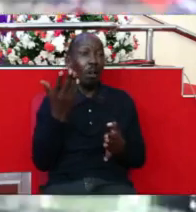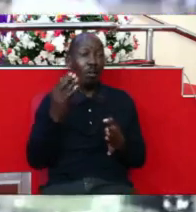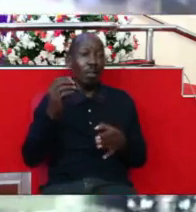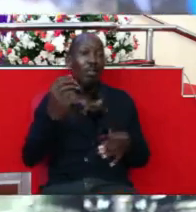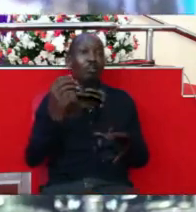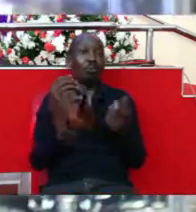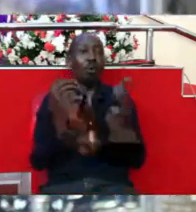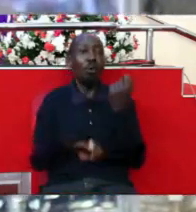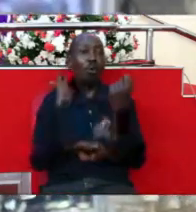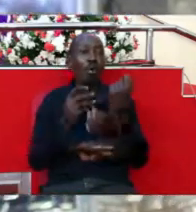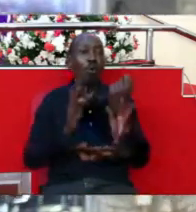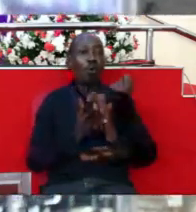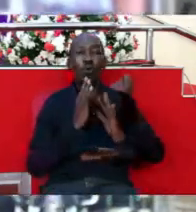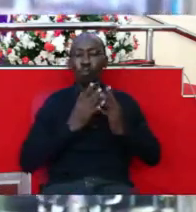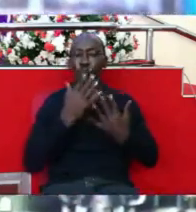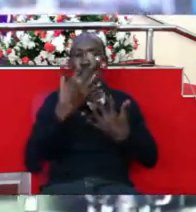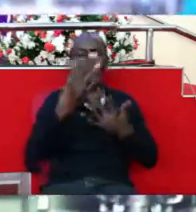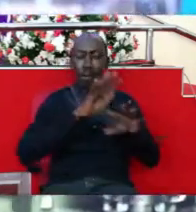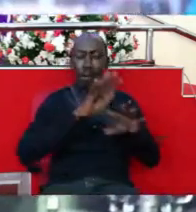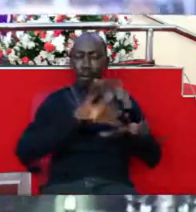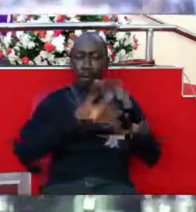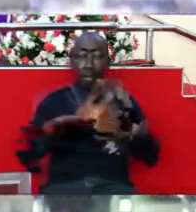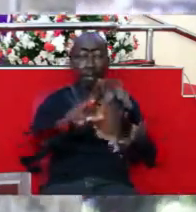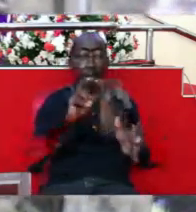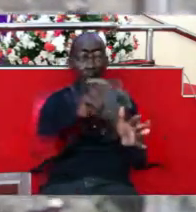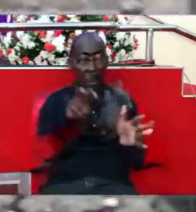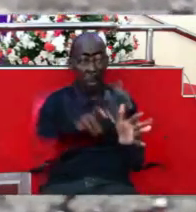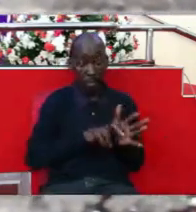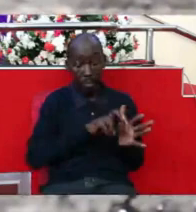plantation then. But as we alighted, we went in.